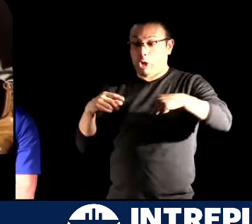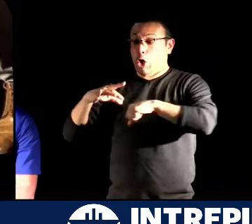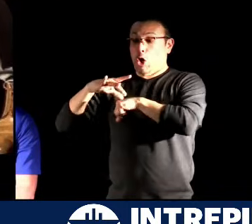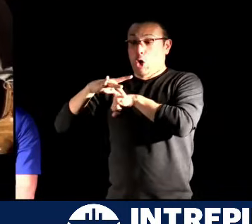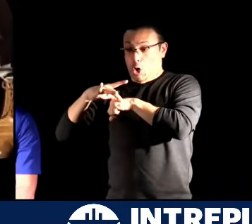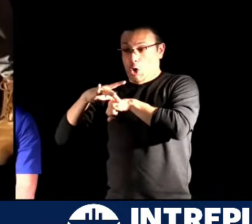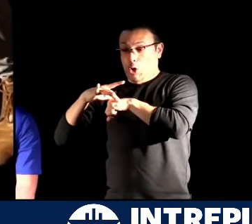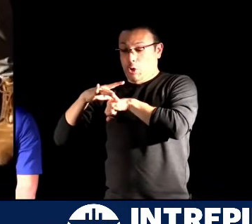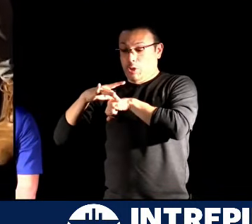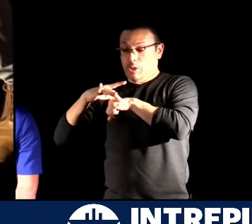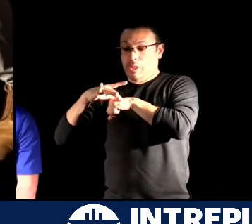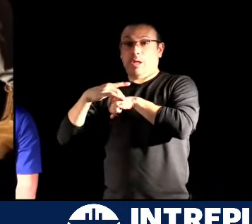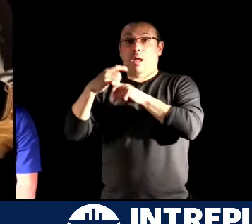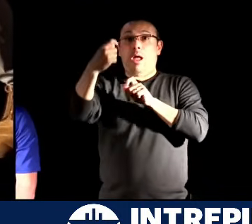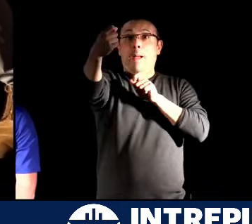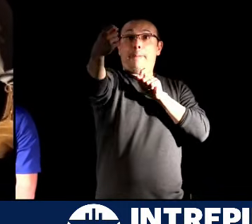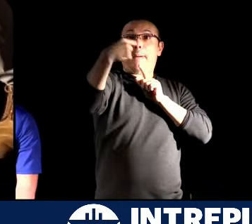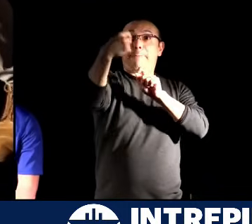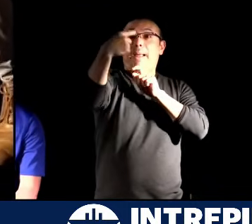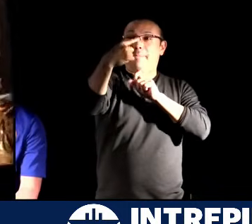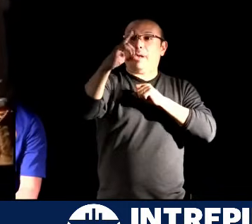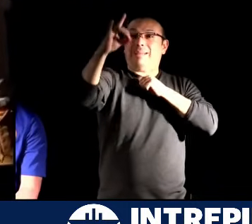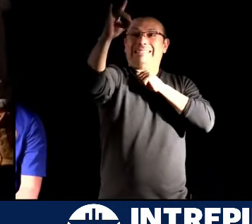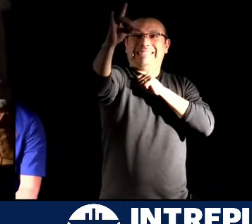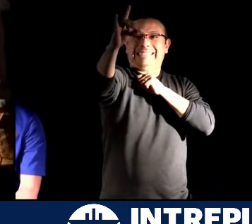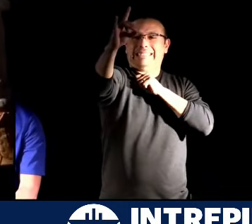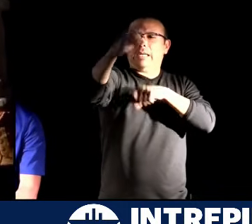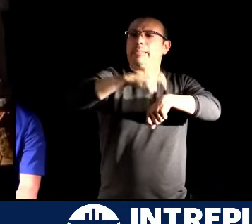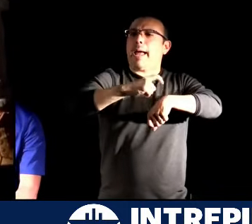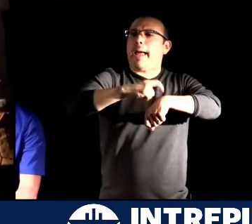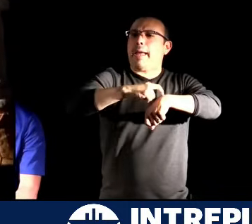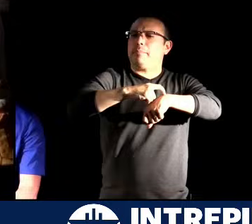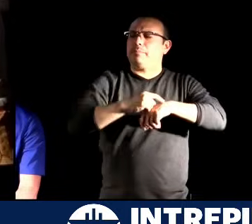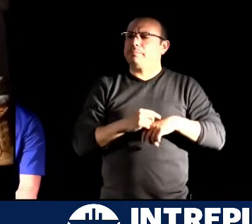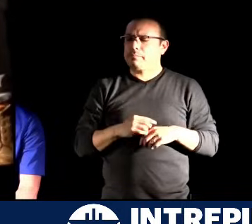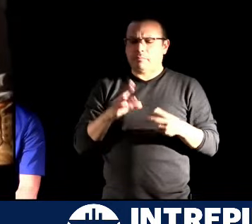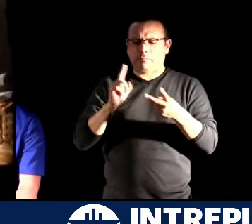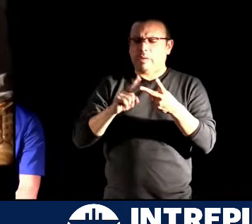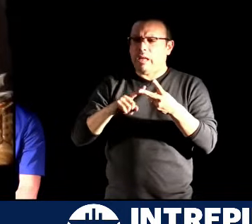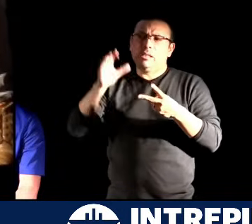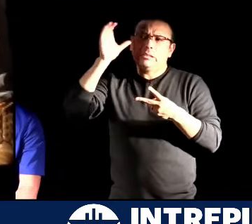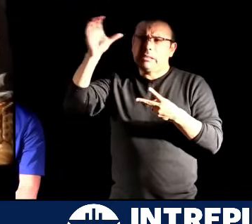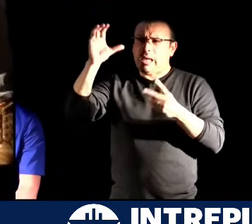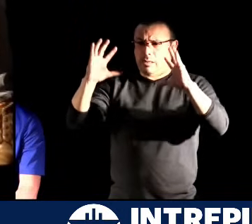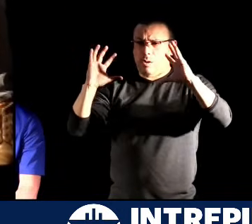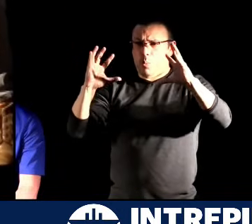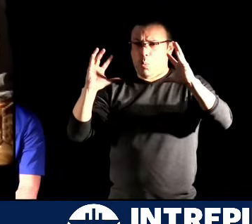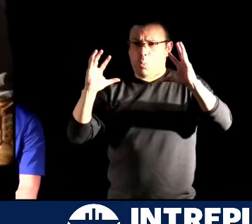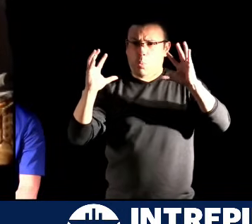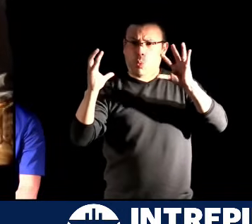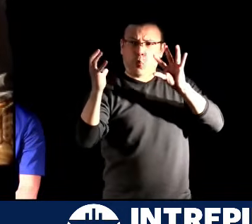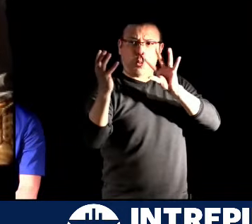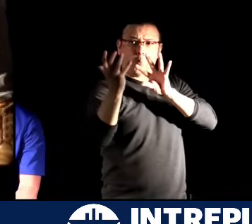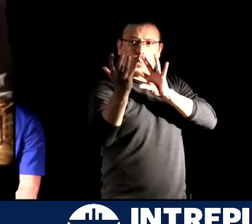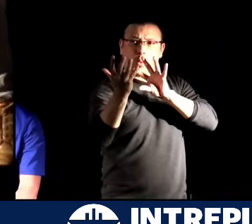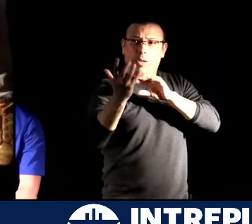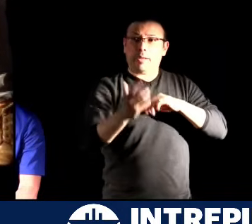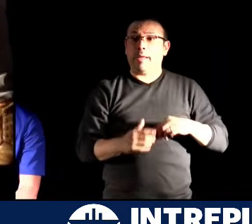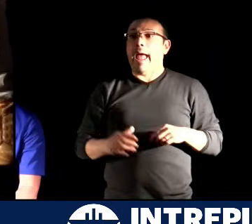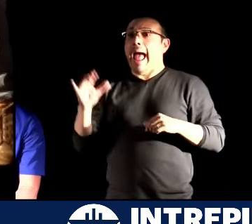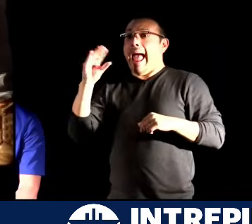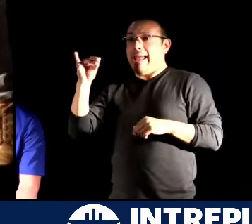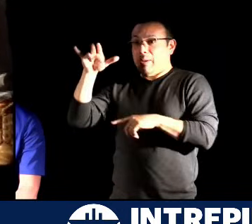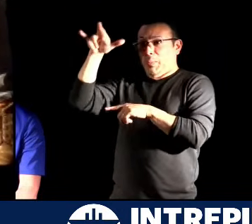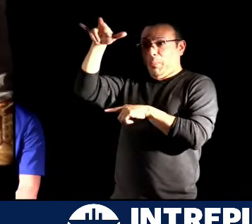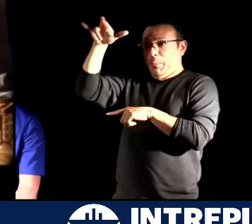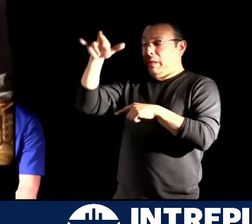Probe, and does the sun rotate? And I have to say, under neath the shuttle here. I'm a Coast Guard veteran, and it's a